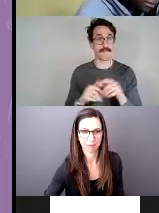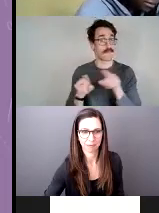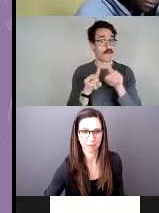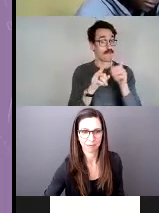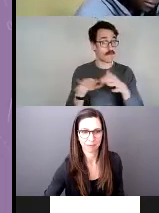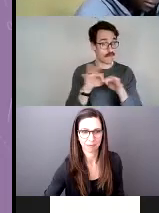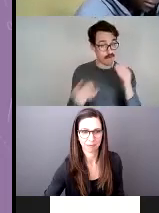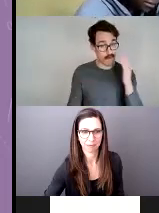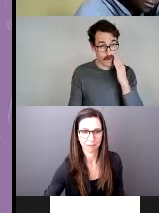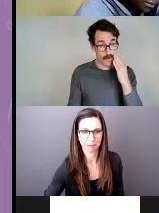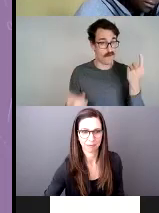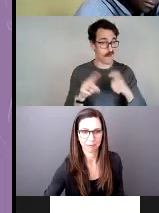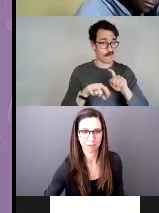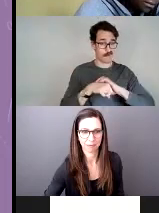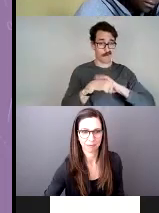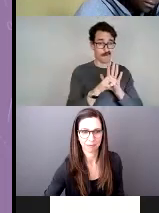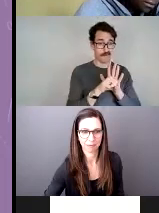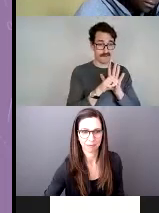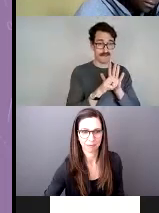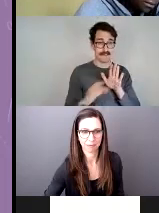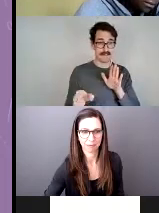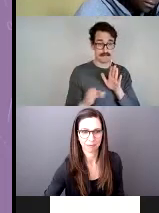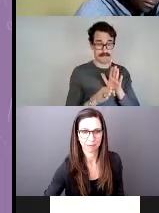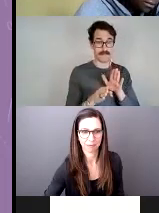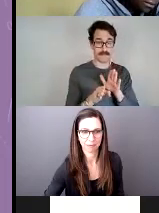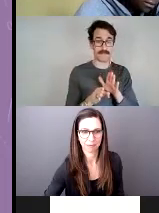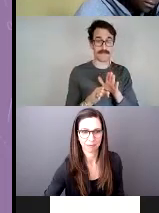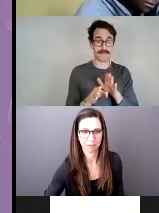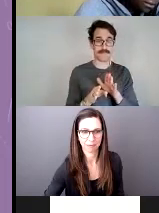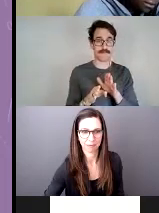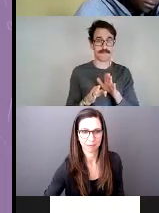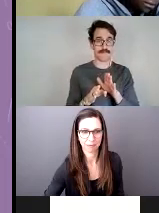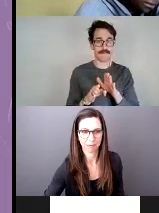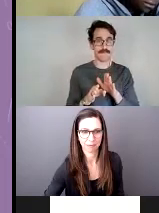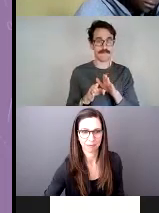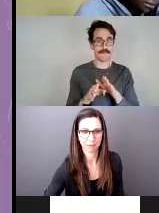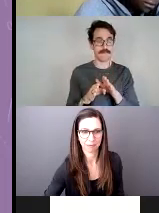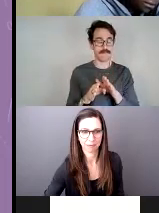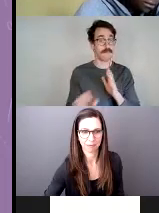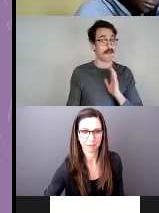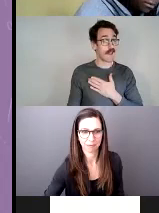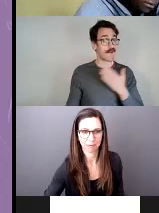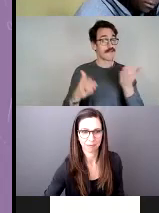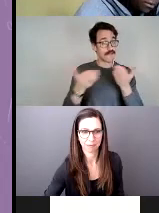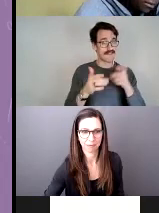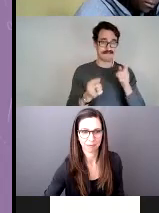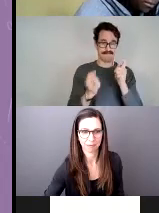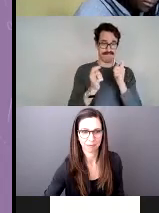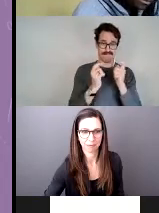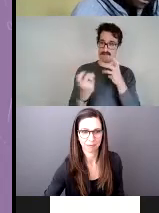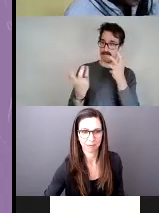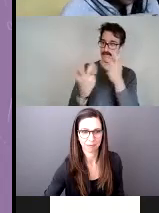the pandemic and looking at how we needed to modify our services, especially in regards to safety